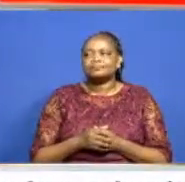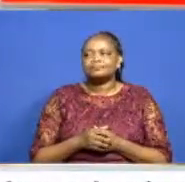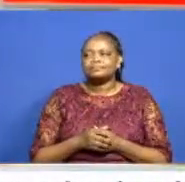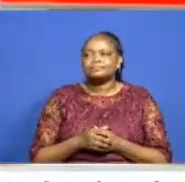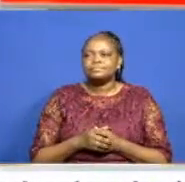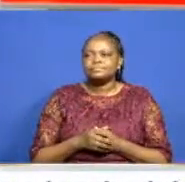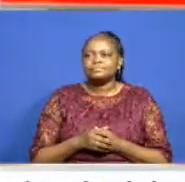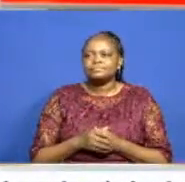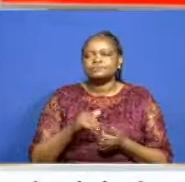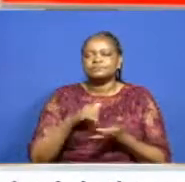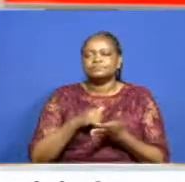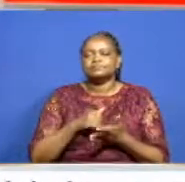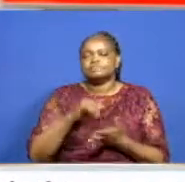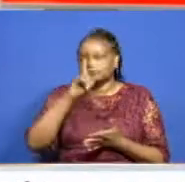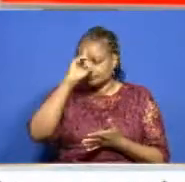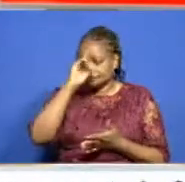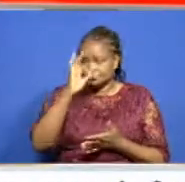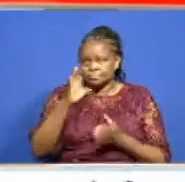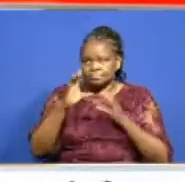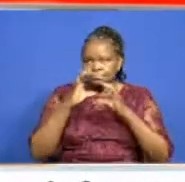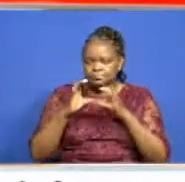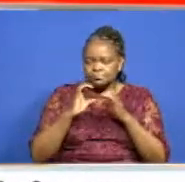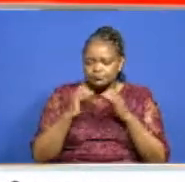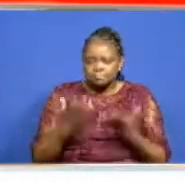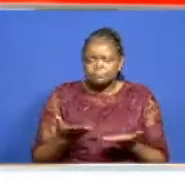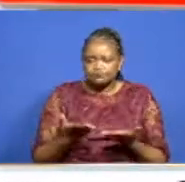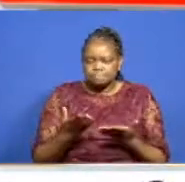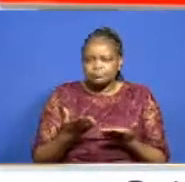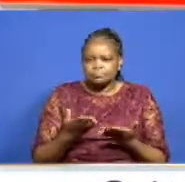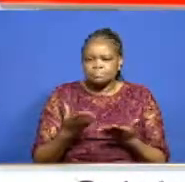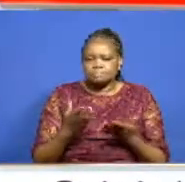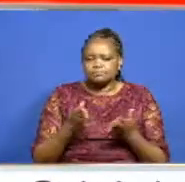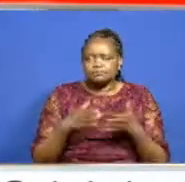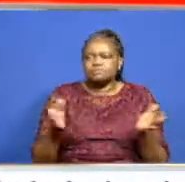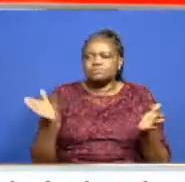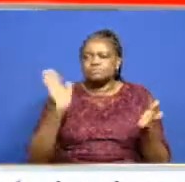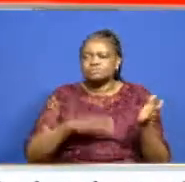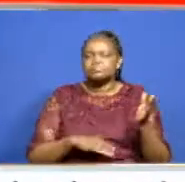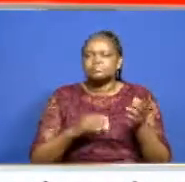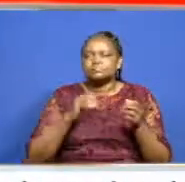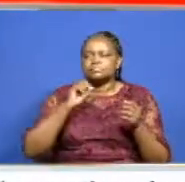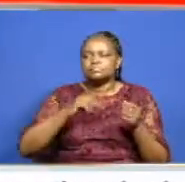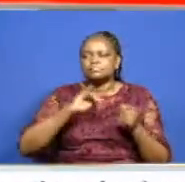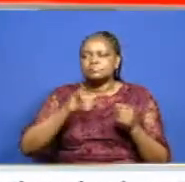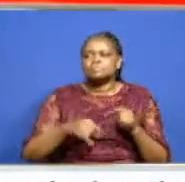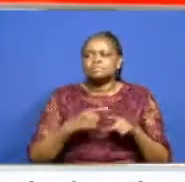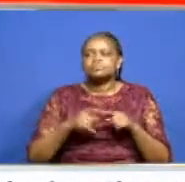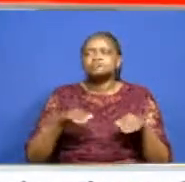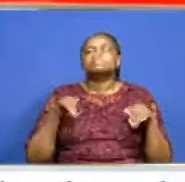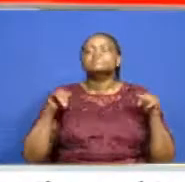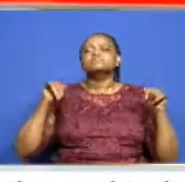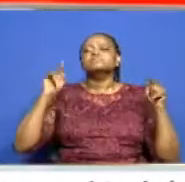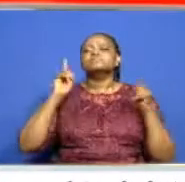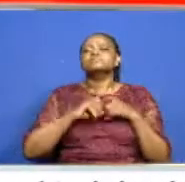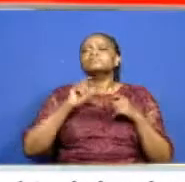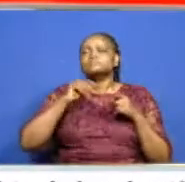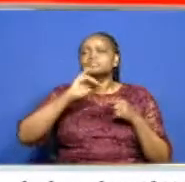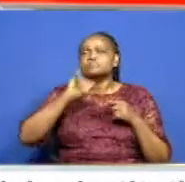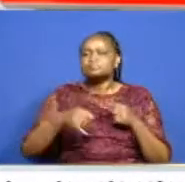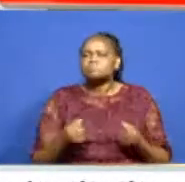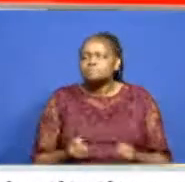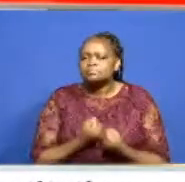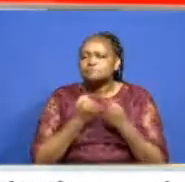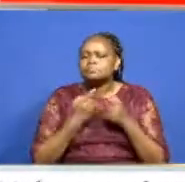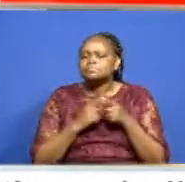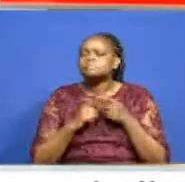in serious conversation about how we are going to reopen in January. Mm-hmm. Not just to wait for that day to come, and then people will start